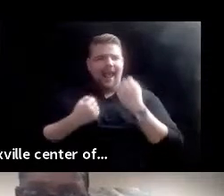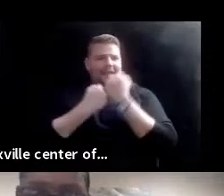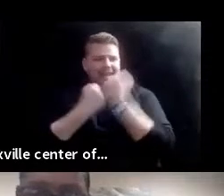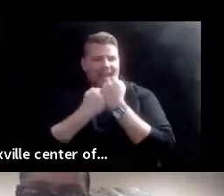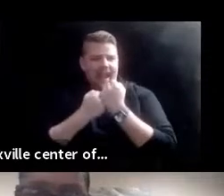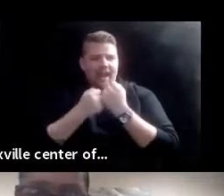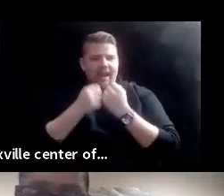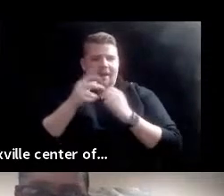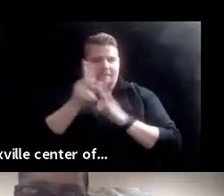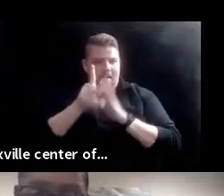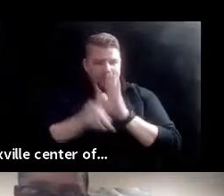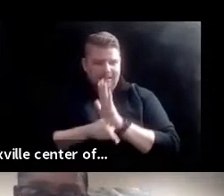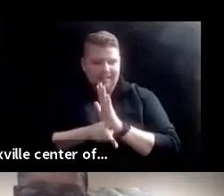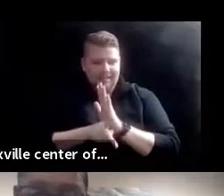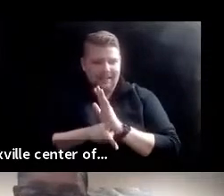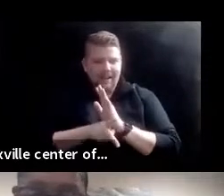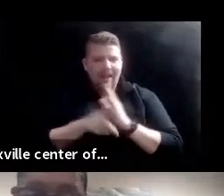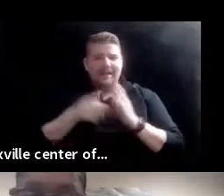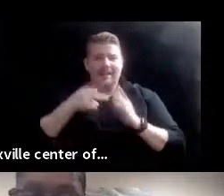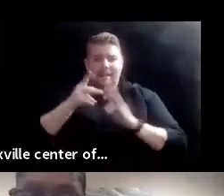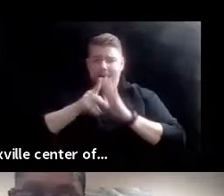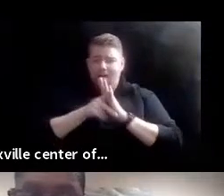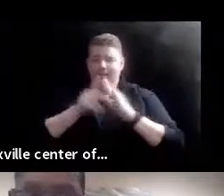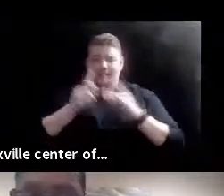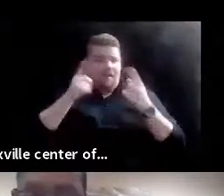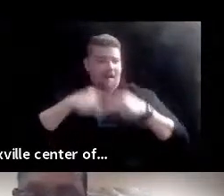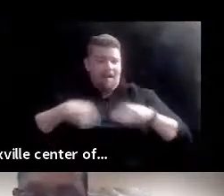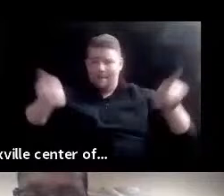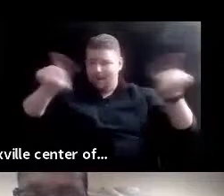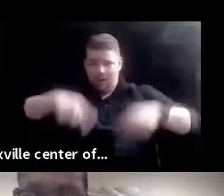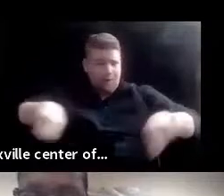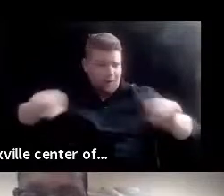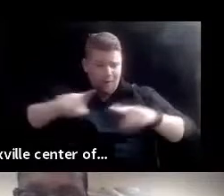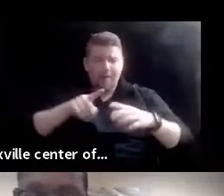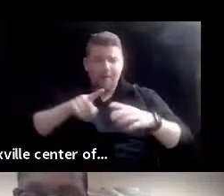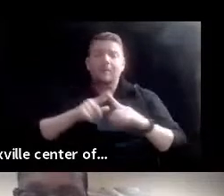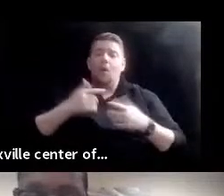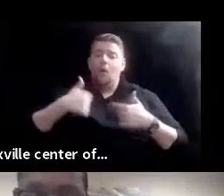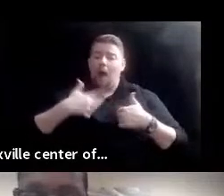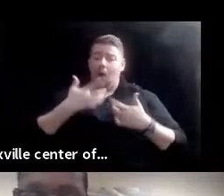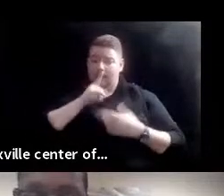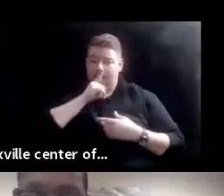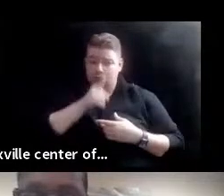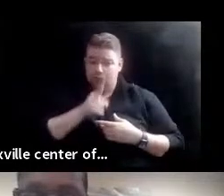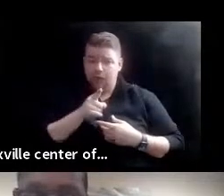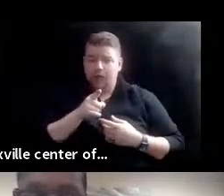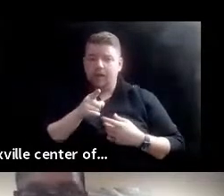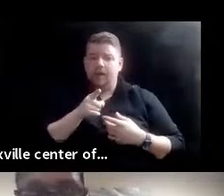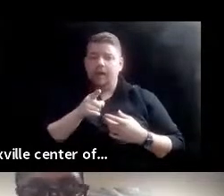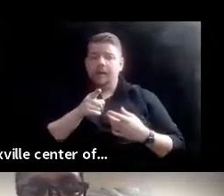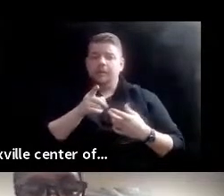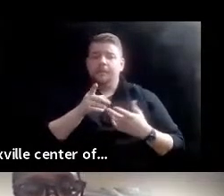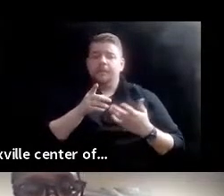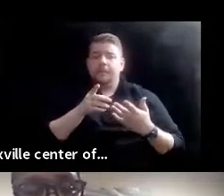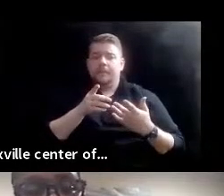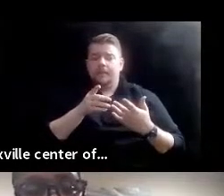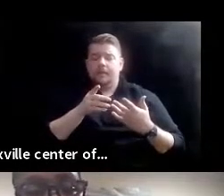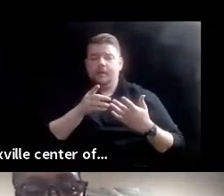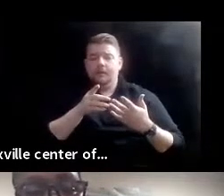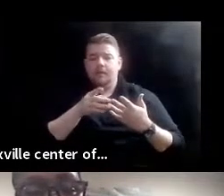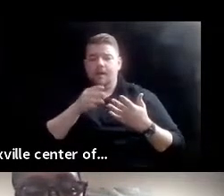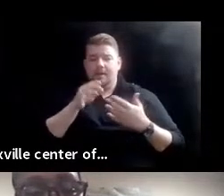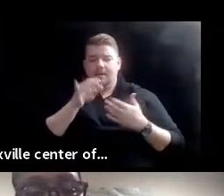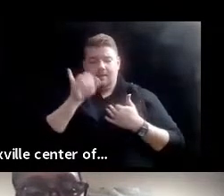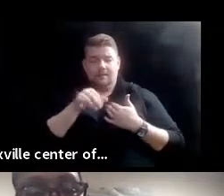The policy is entirely up to you. What I wanted to be sure of is, first of all, that the